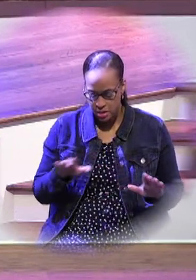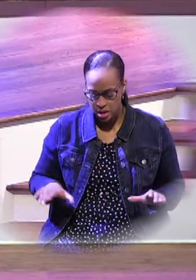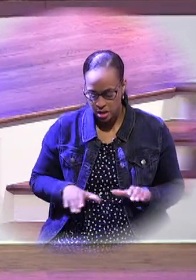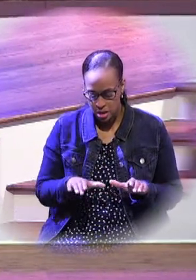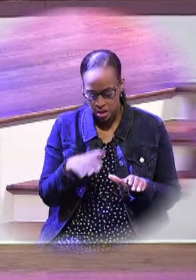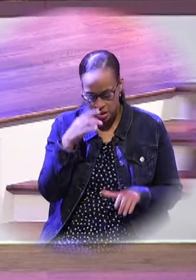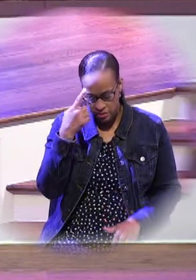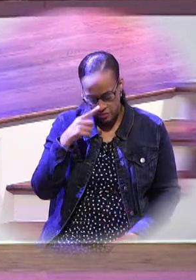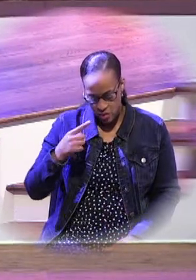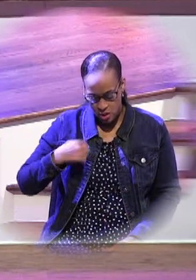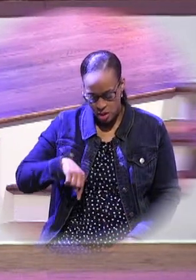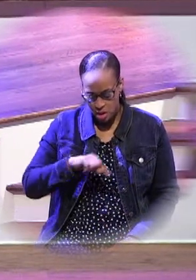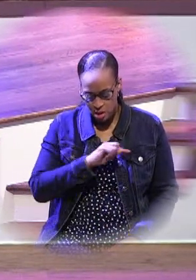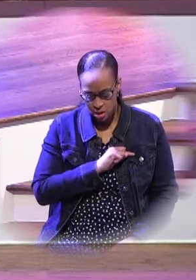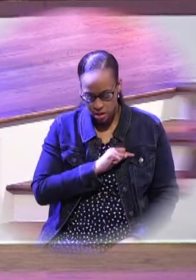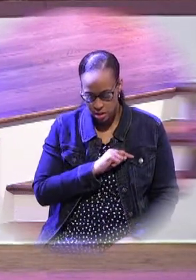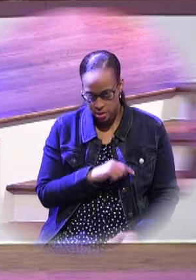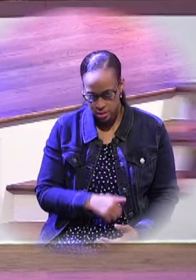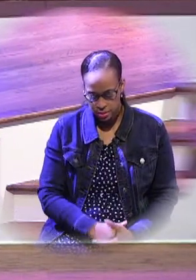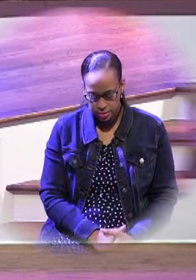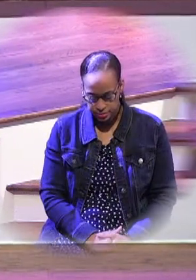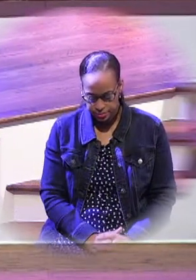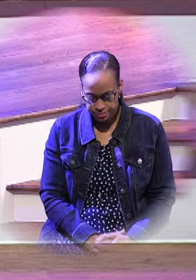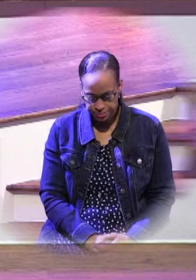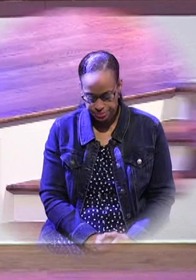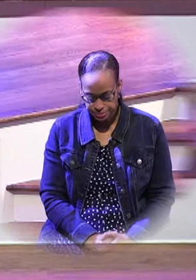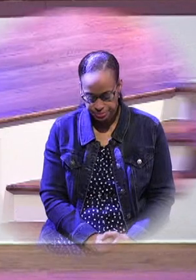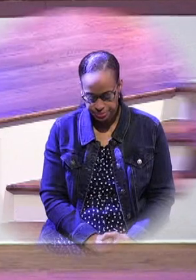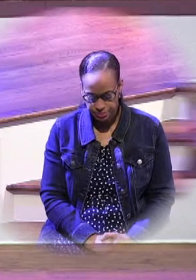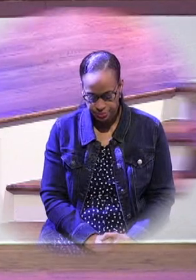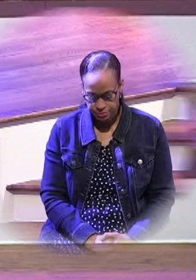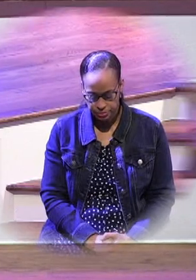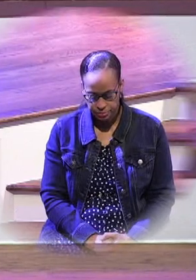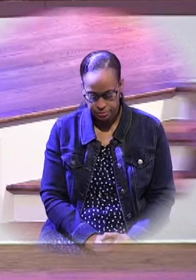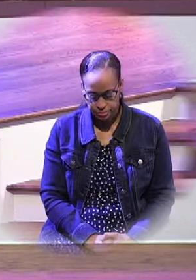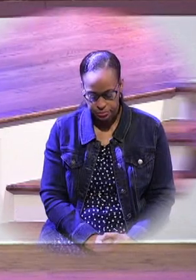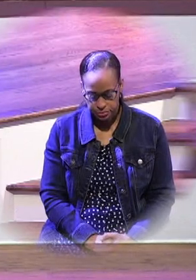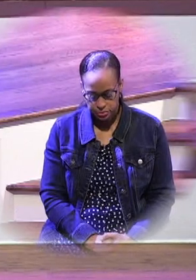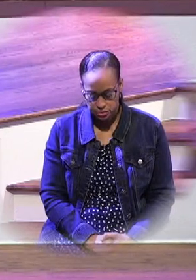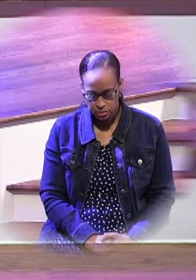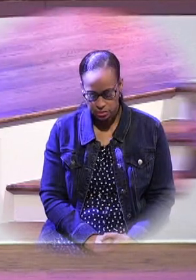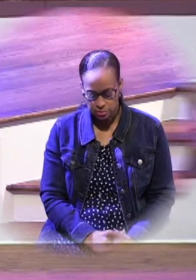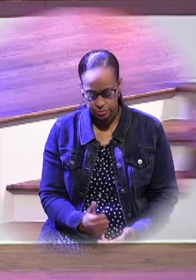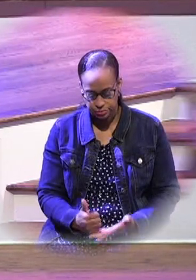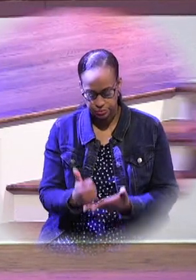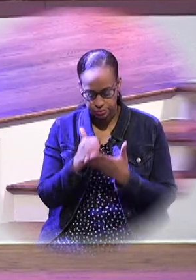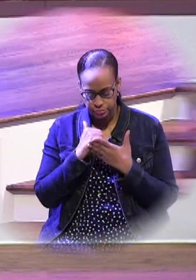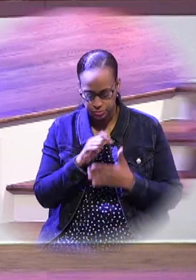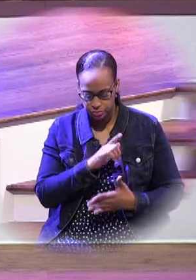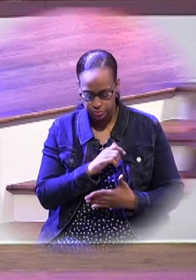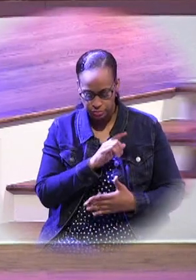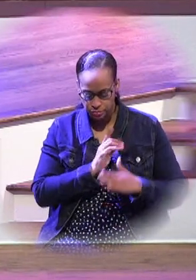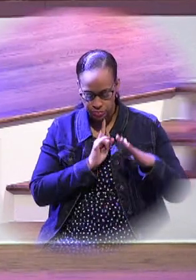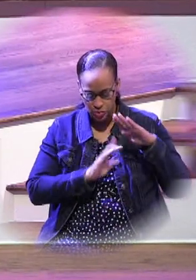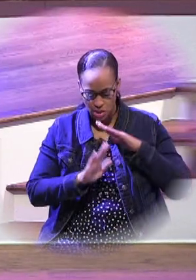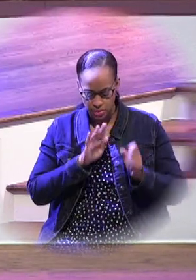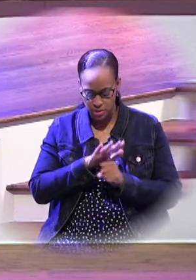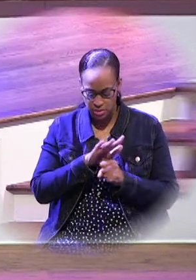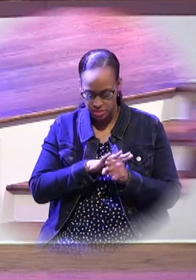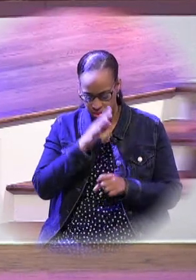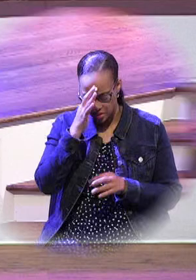for us. Lord, help us to be humble enough to put our faith in